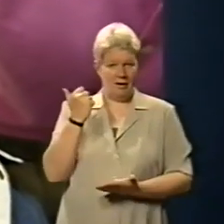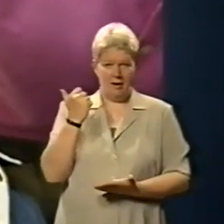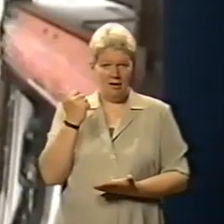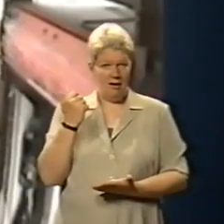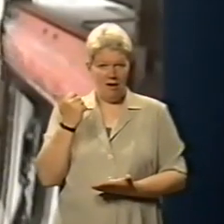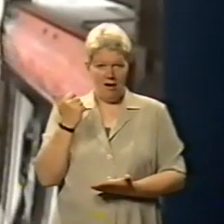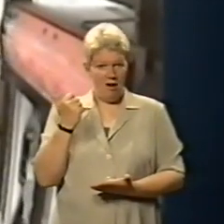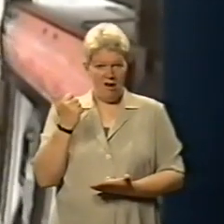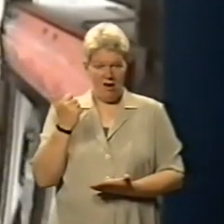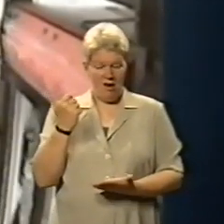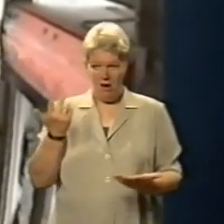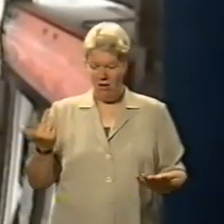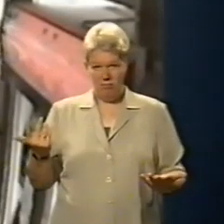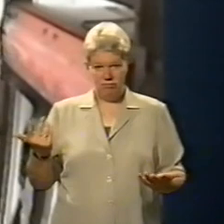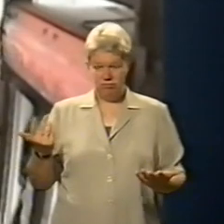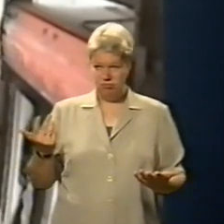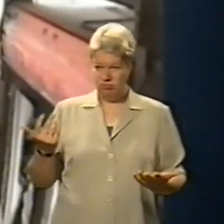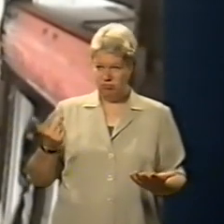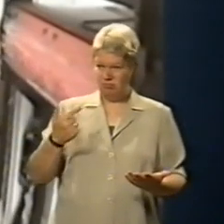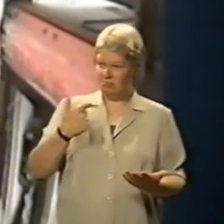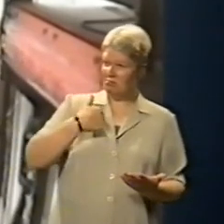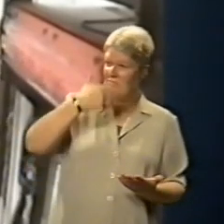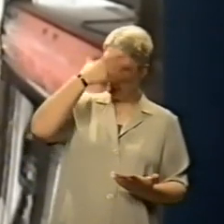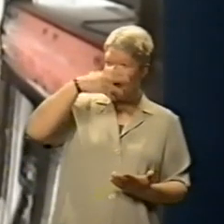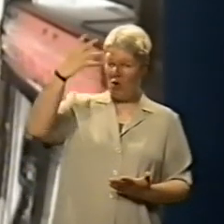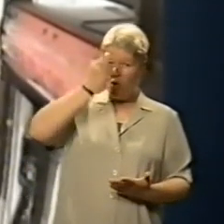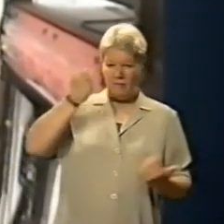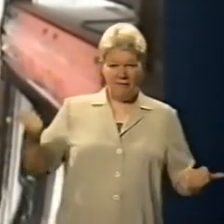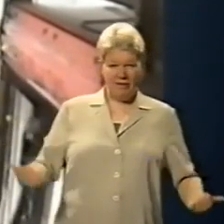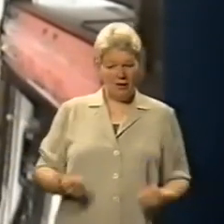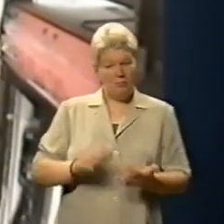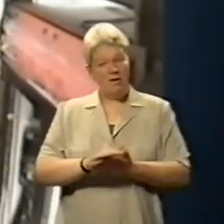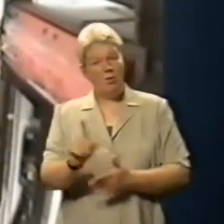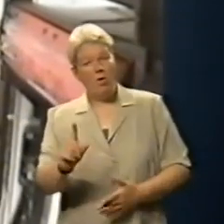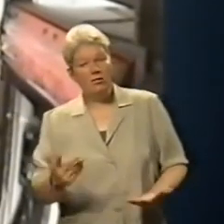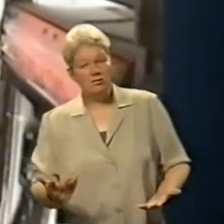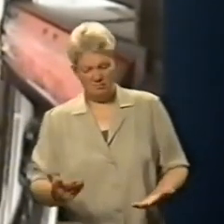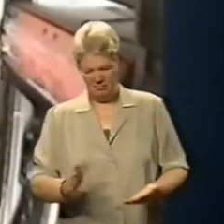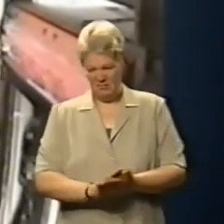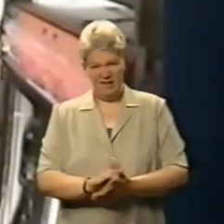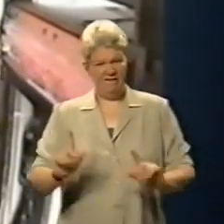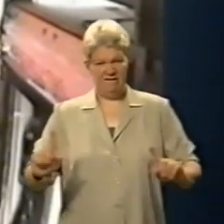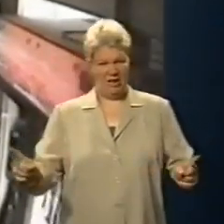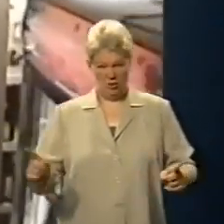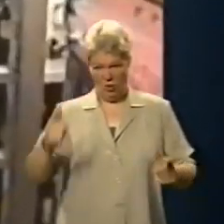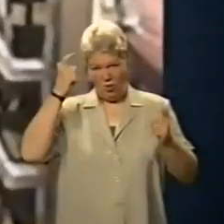I would not have said that you got me on camera. It's amazing. And the implication of that? You've got a connection.